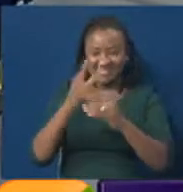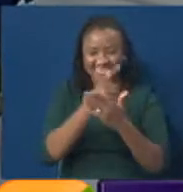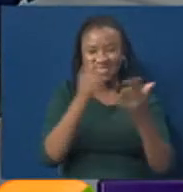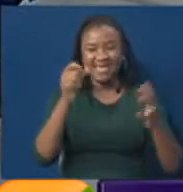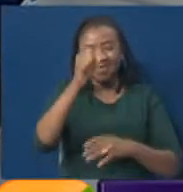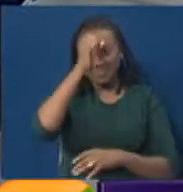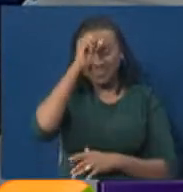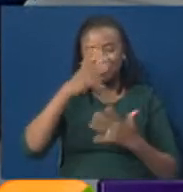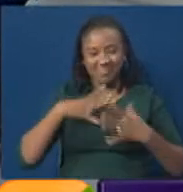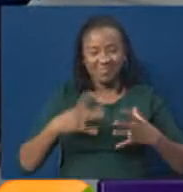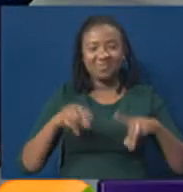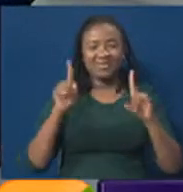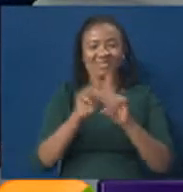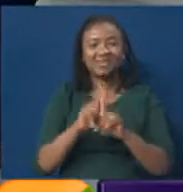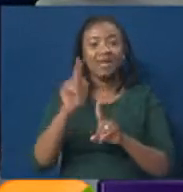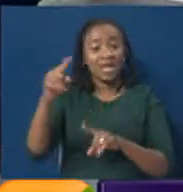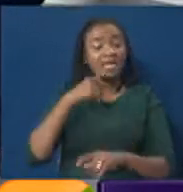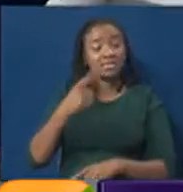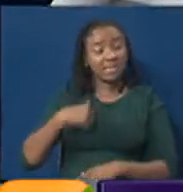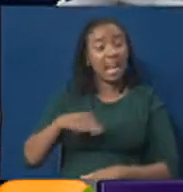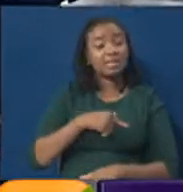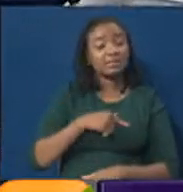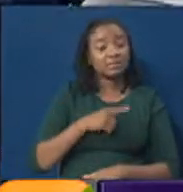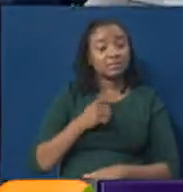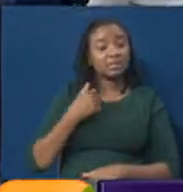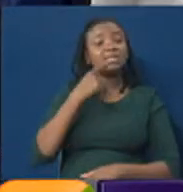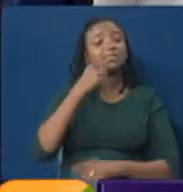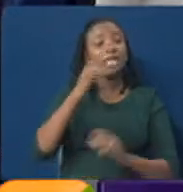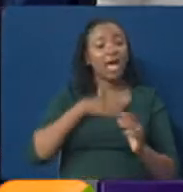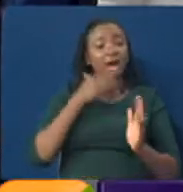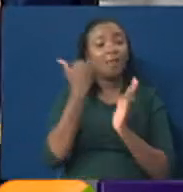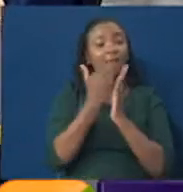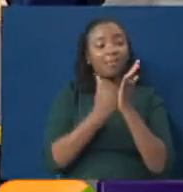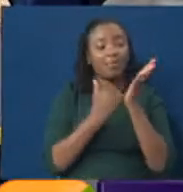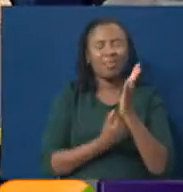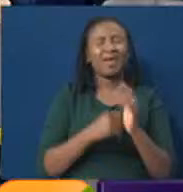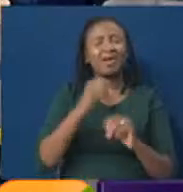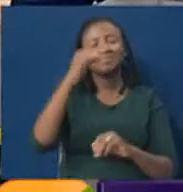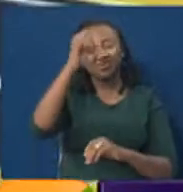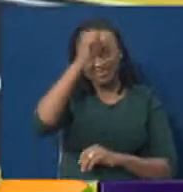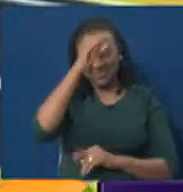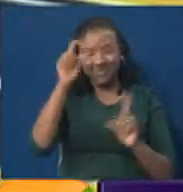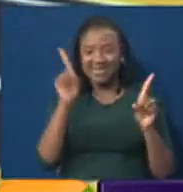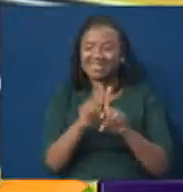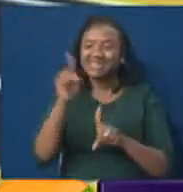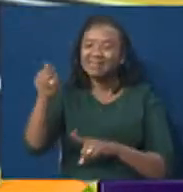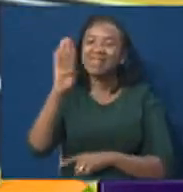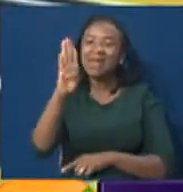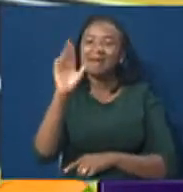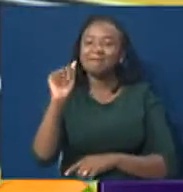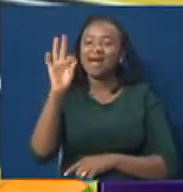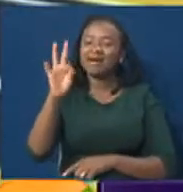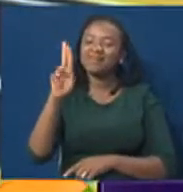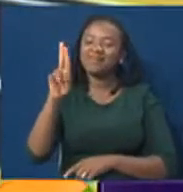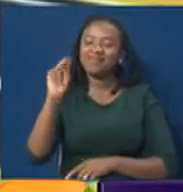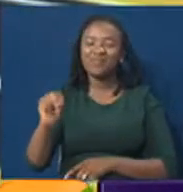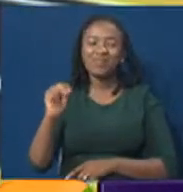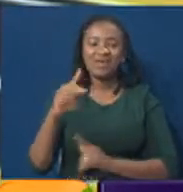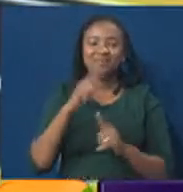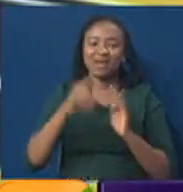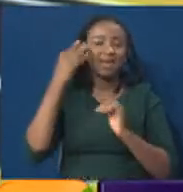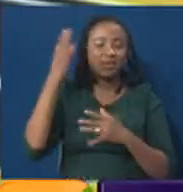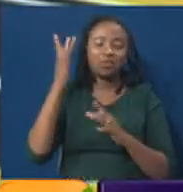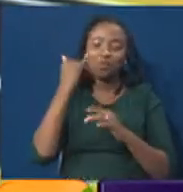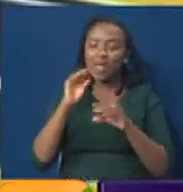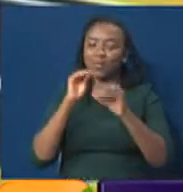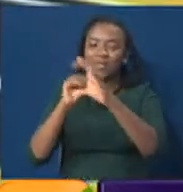don't call he called us stupid. We can't use he that. He called our program stupid and he's a buffoon. I wonder why we invest in education. But anyway, let me get back to this